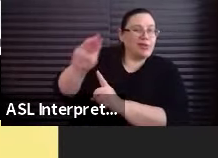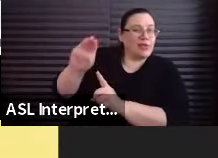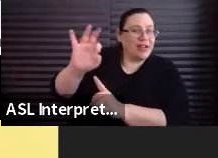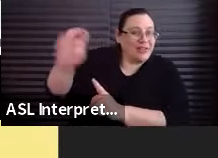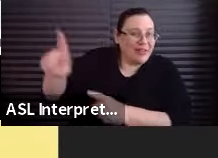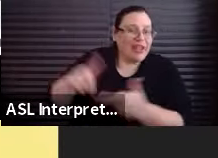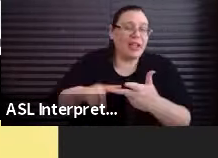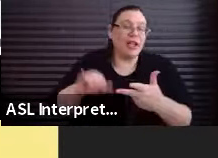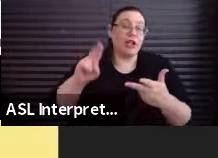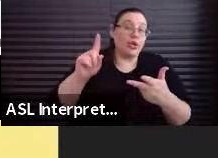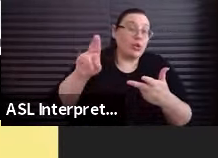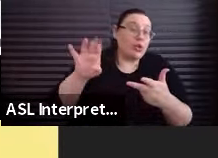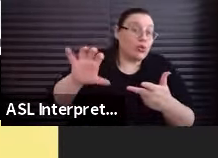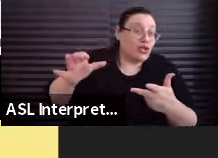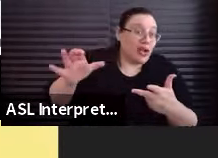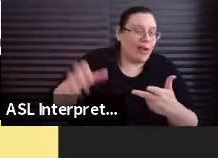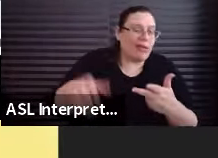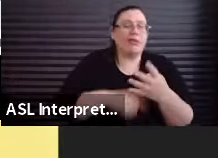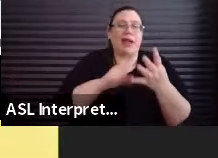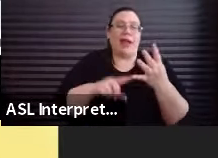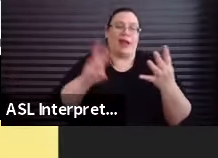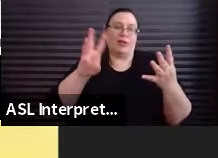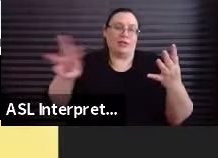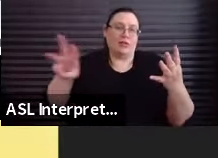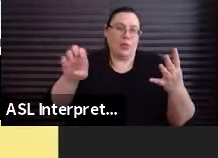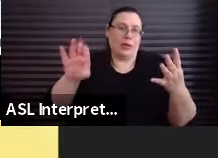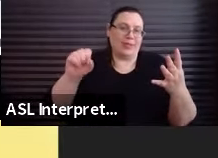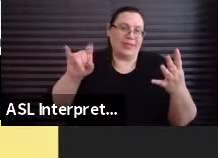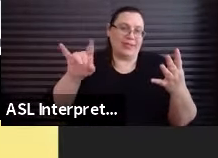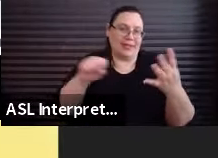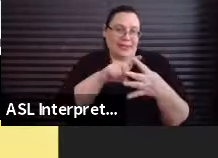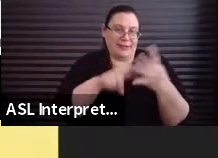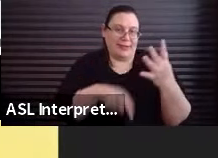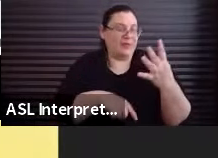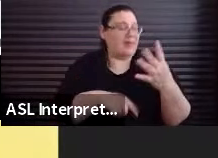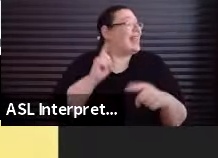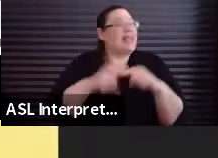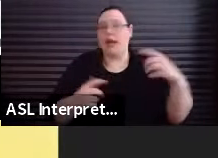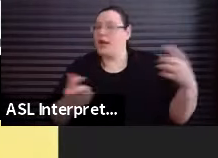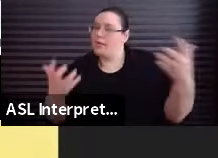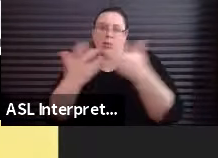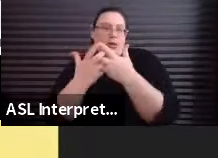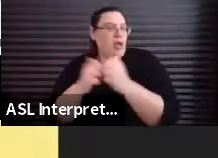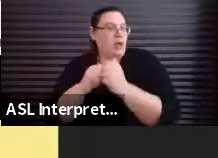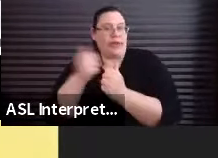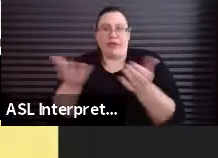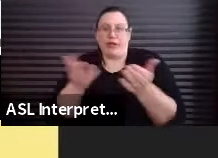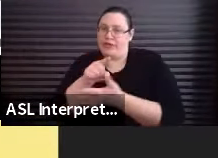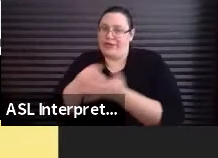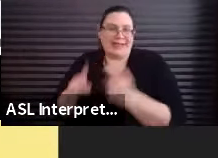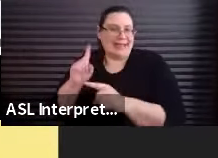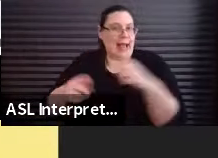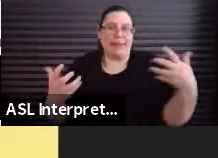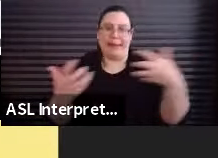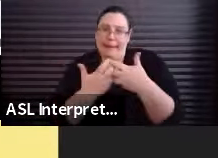and websites. And it cannot be combined with any other of the services. This is